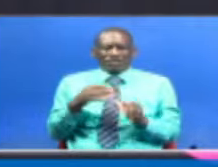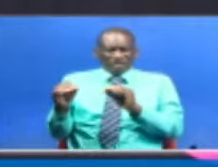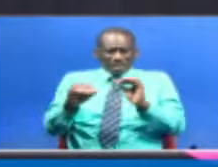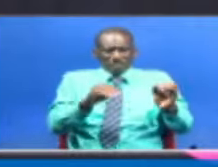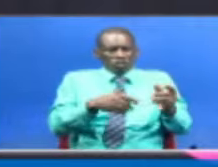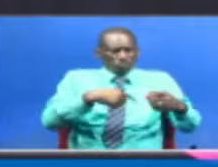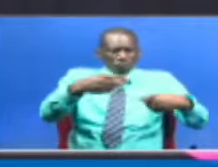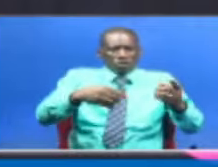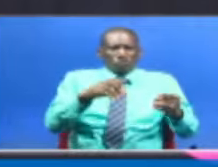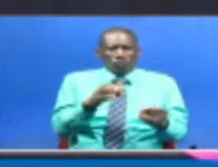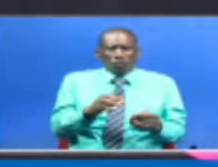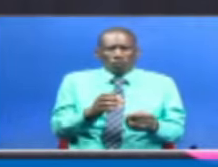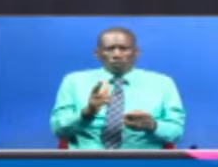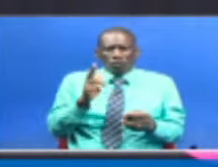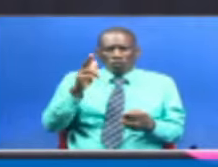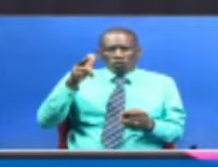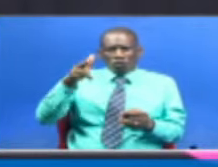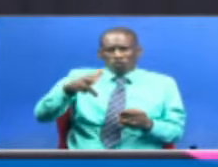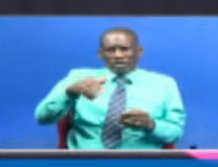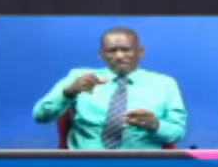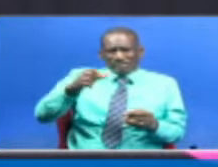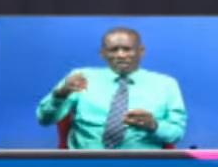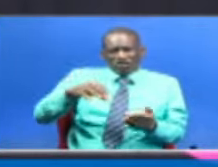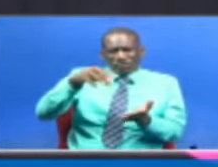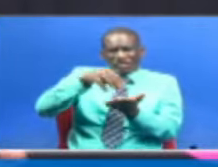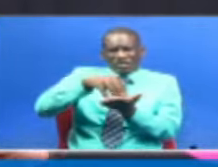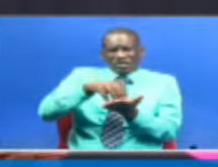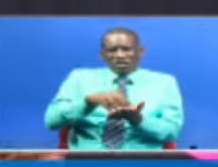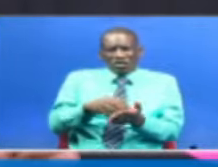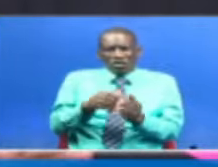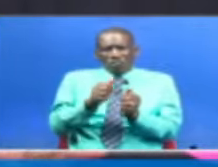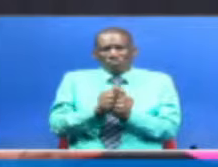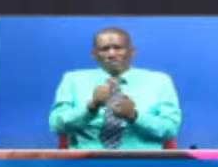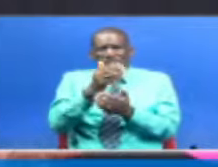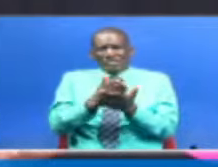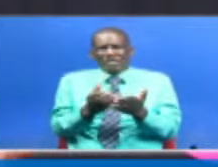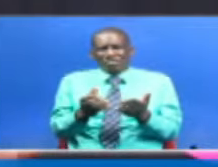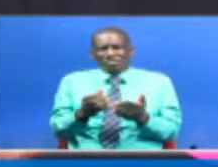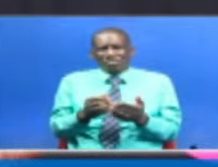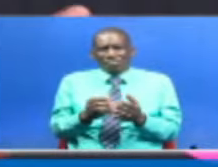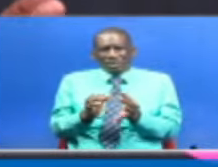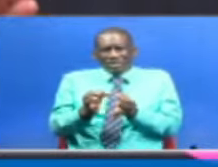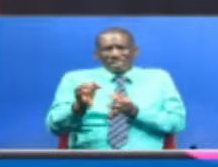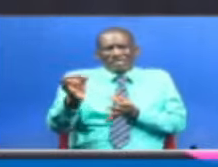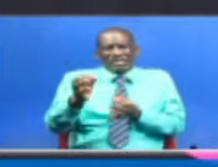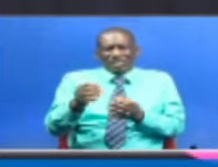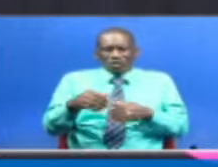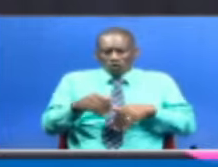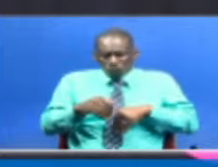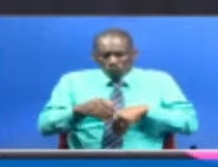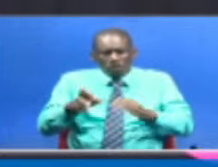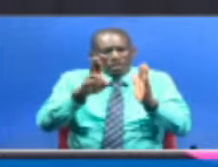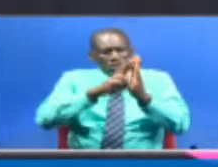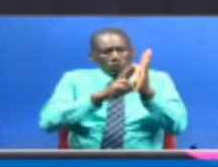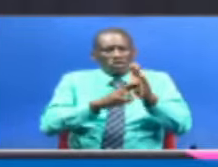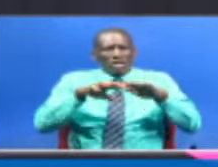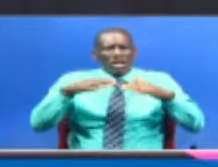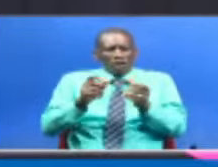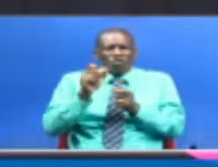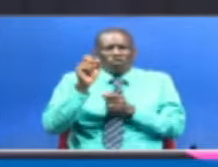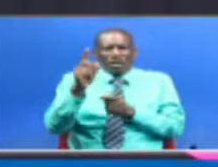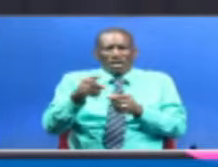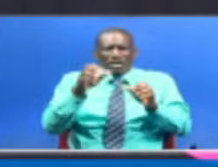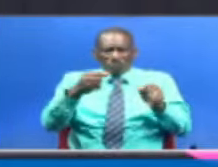of a fueling side of the station with some defined distances by regulation on how far will you